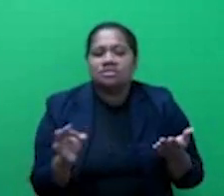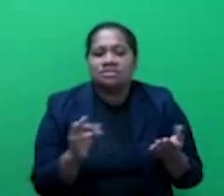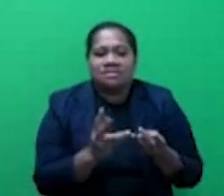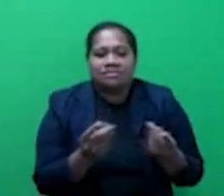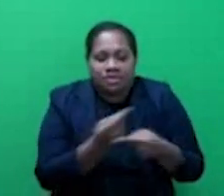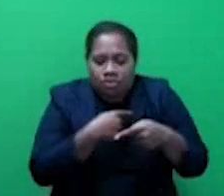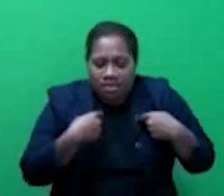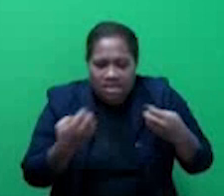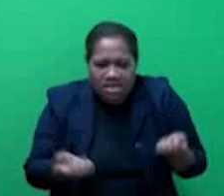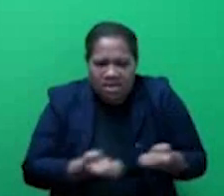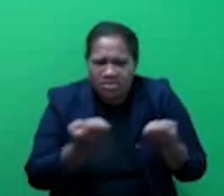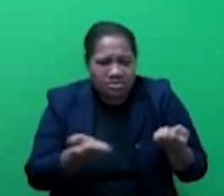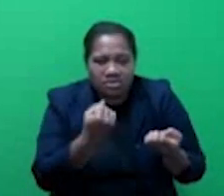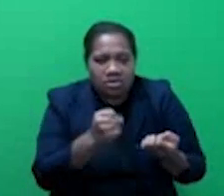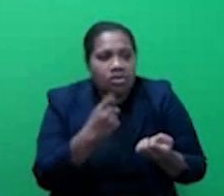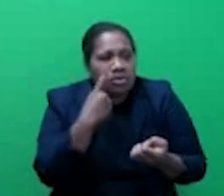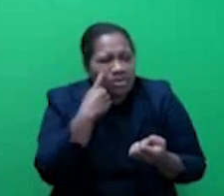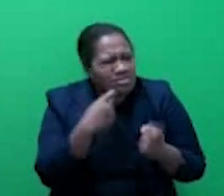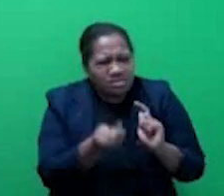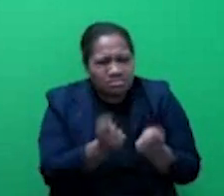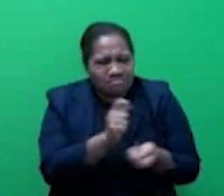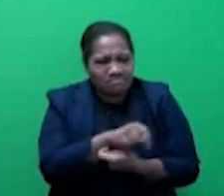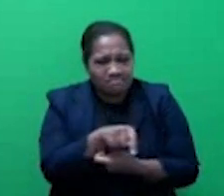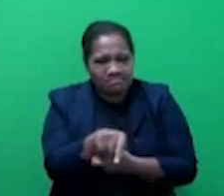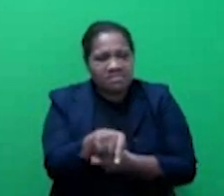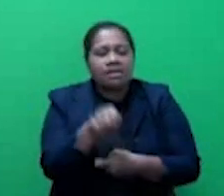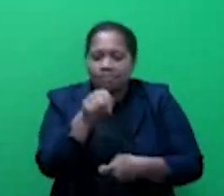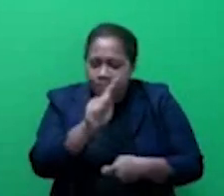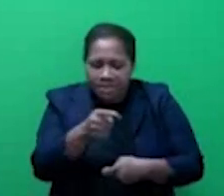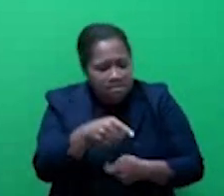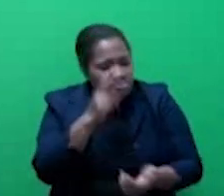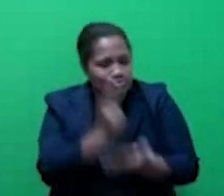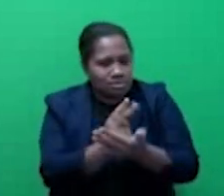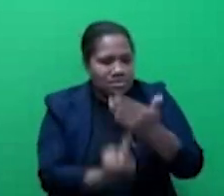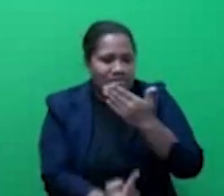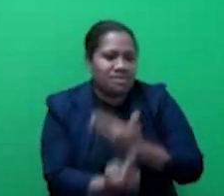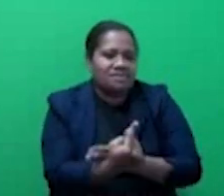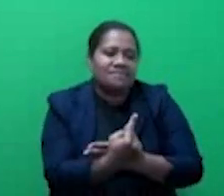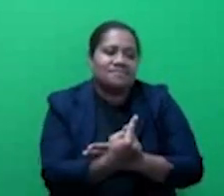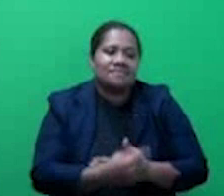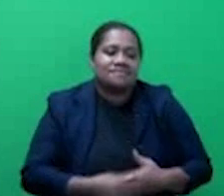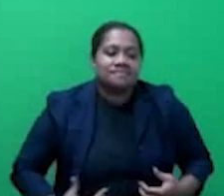we are encouraging. We are trying to curb that, and this is the reality that we